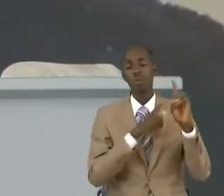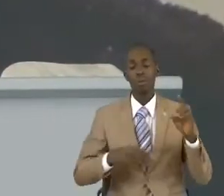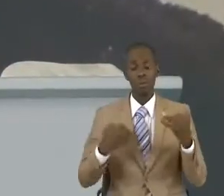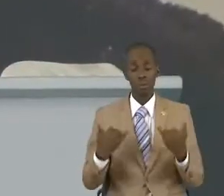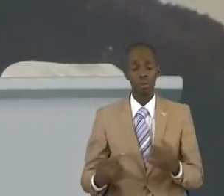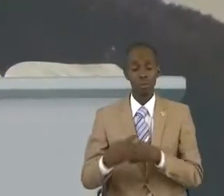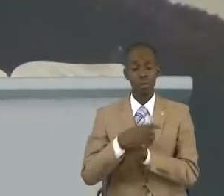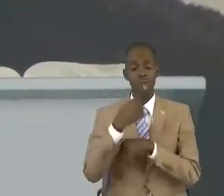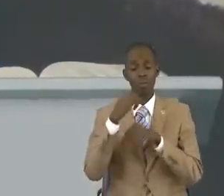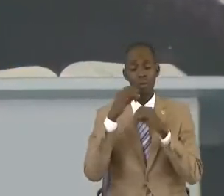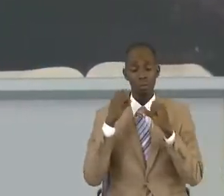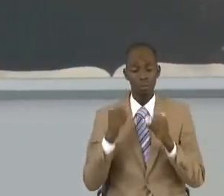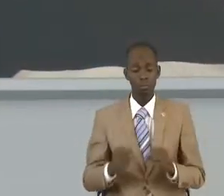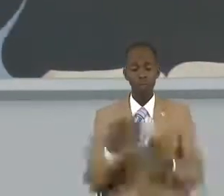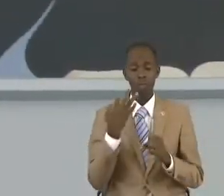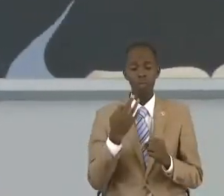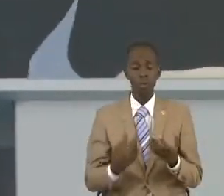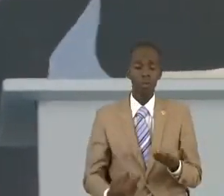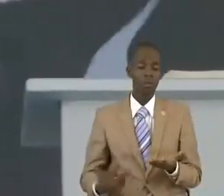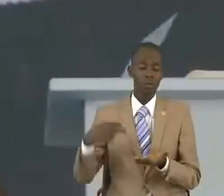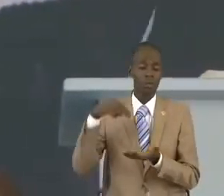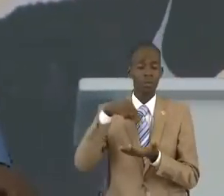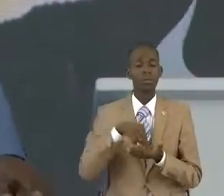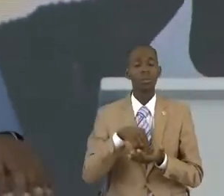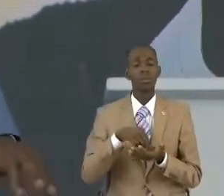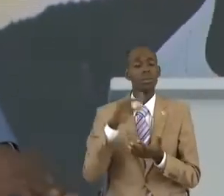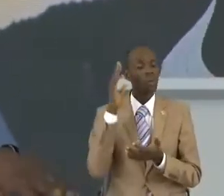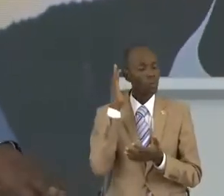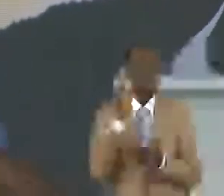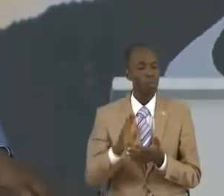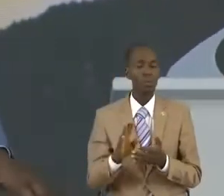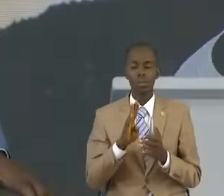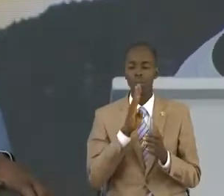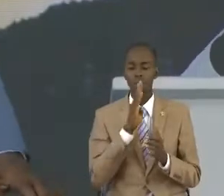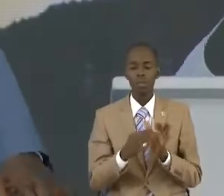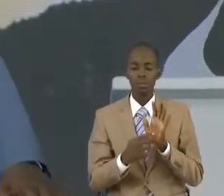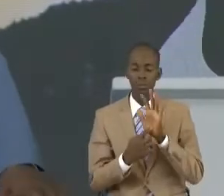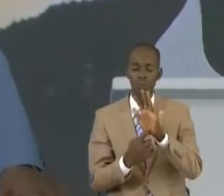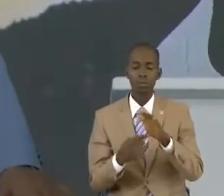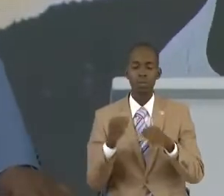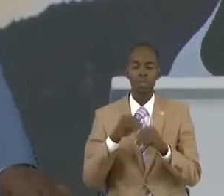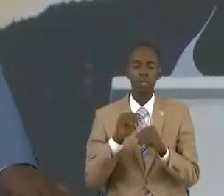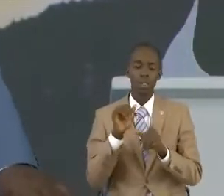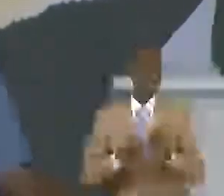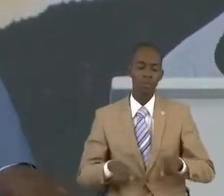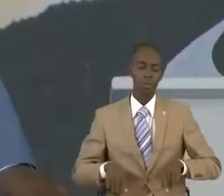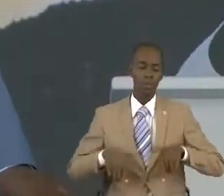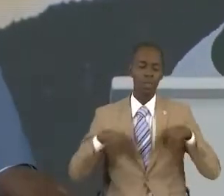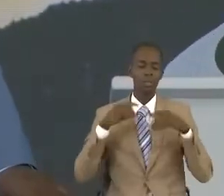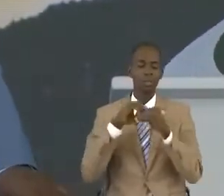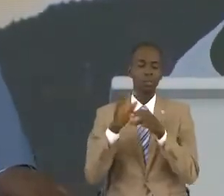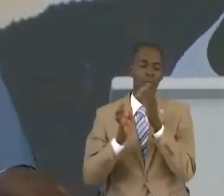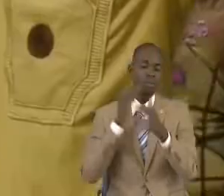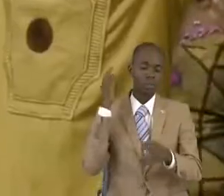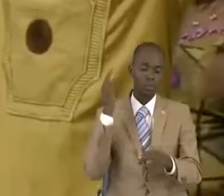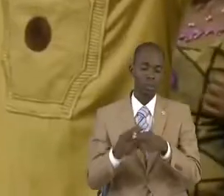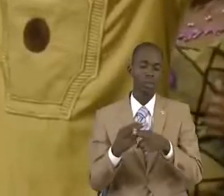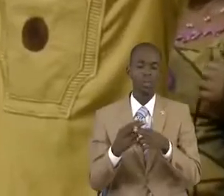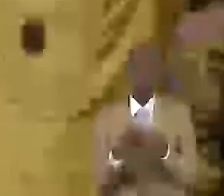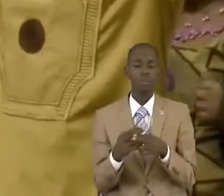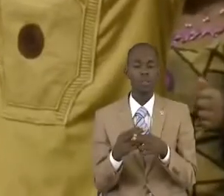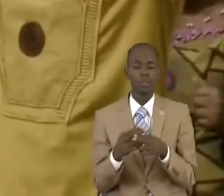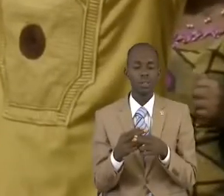power of resurrection will be manifest in every life in Jesus' name.